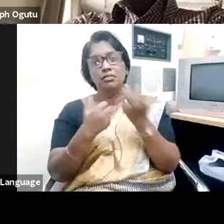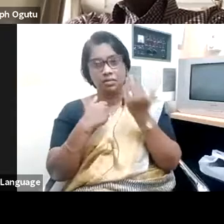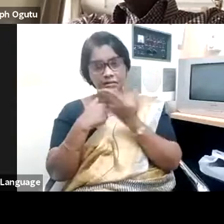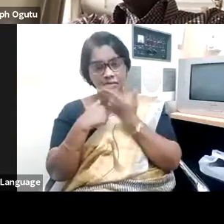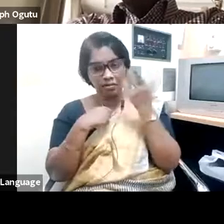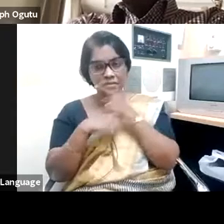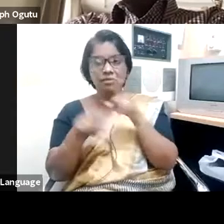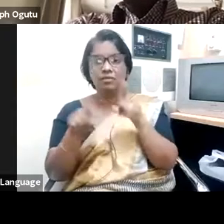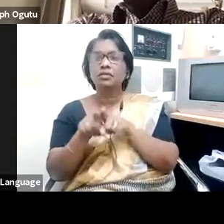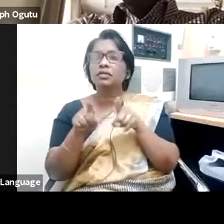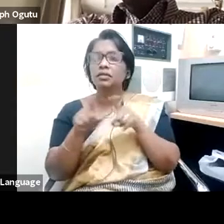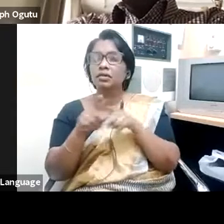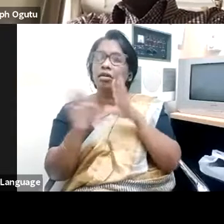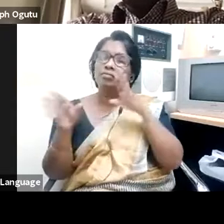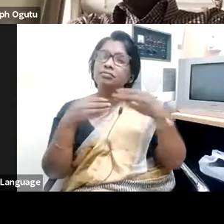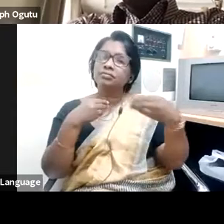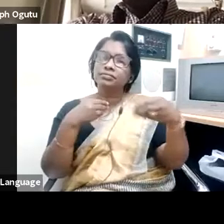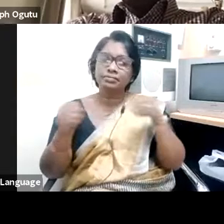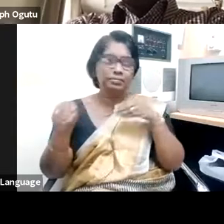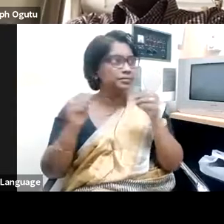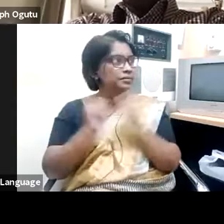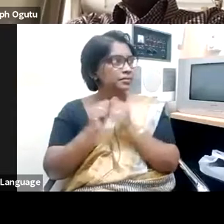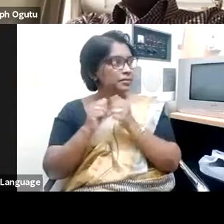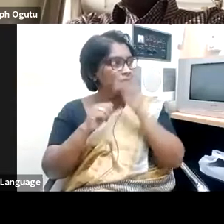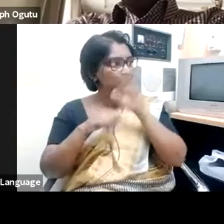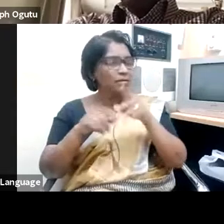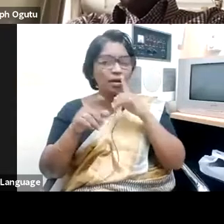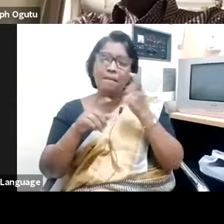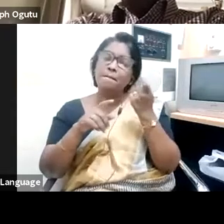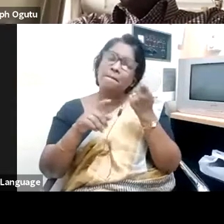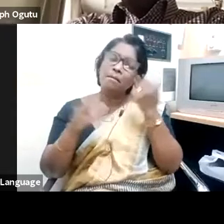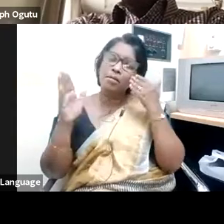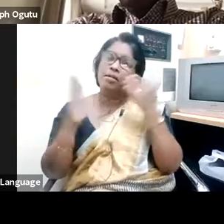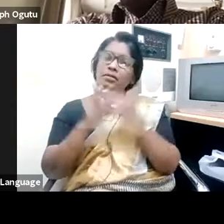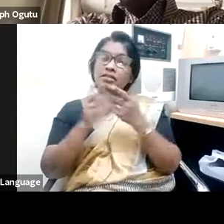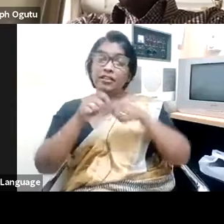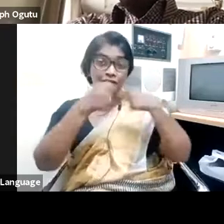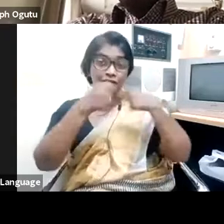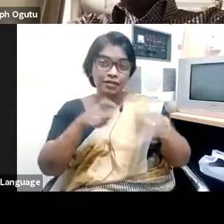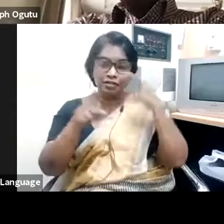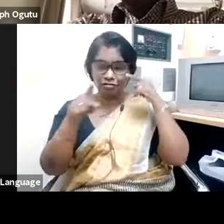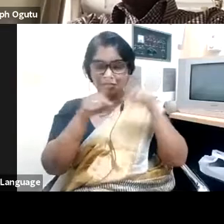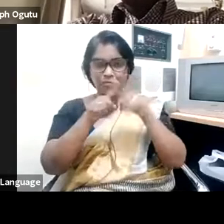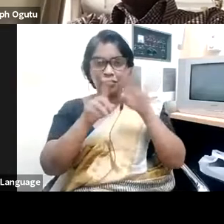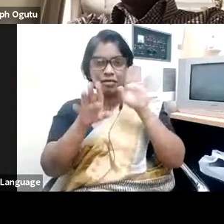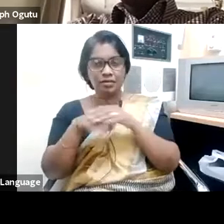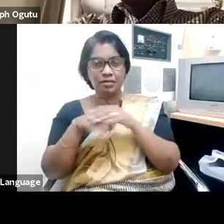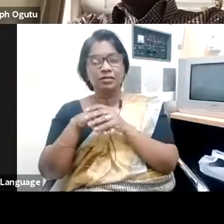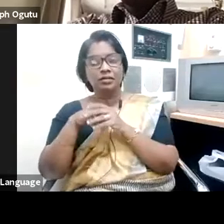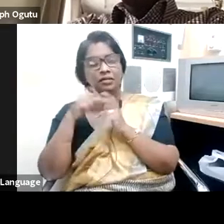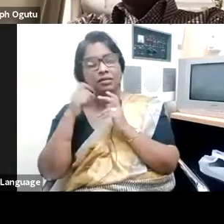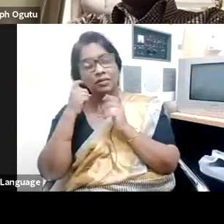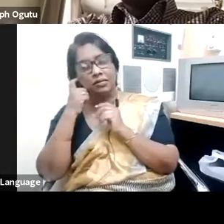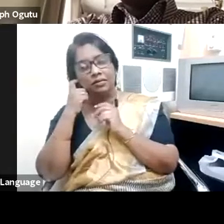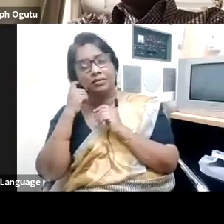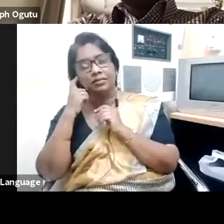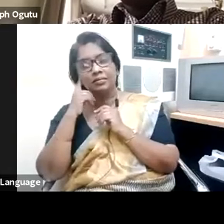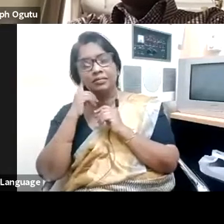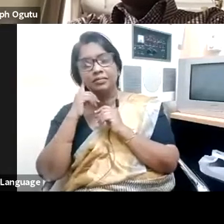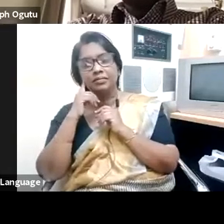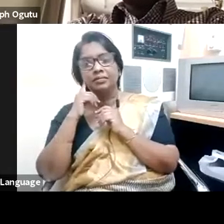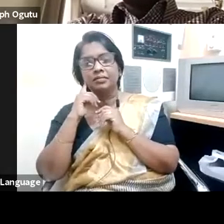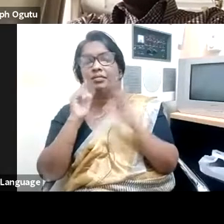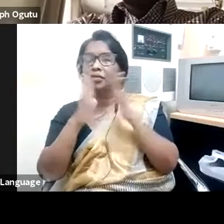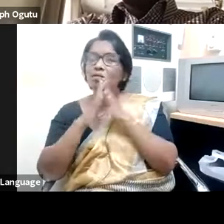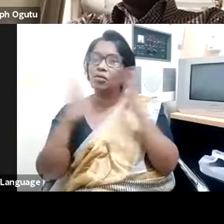risks, and judge those ideas on a different KPIs. Great, thank you, Pilar. So we thank you very much, panelists. Now we're coming